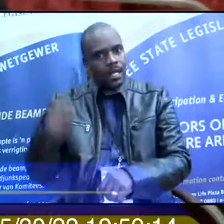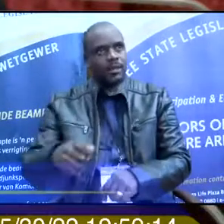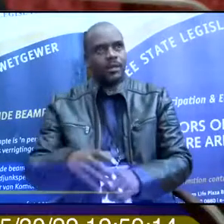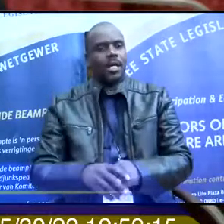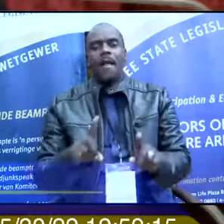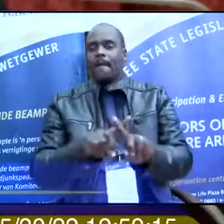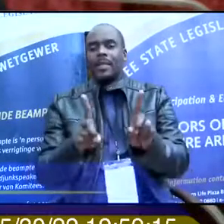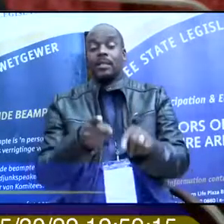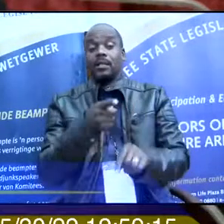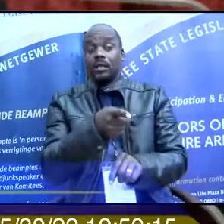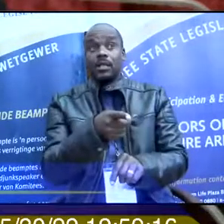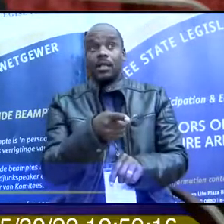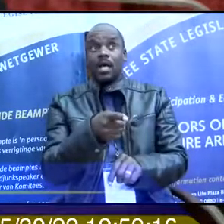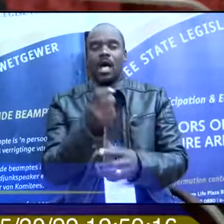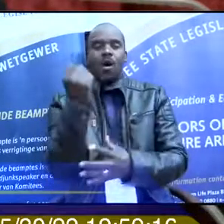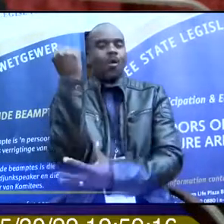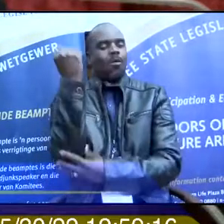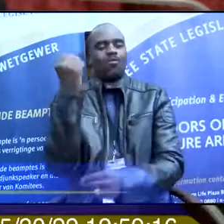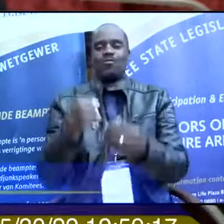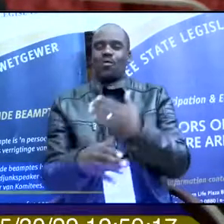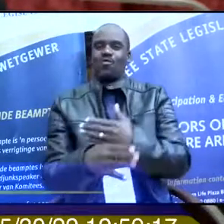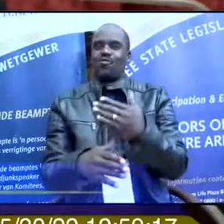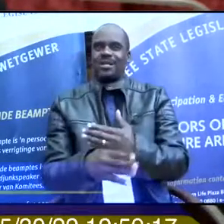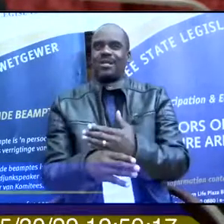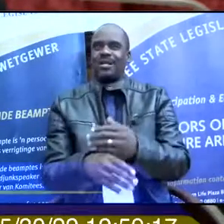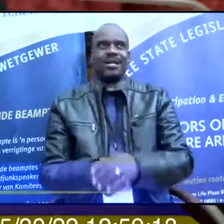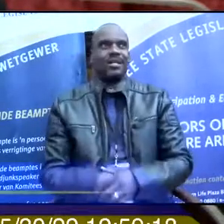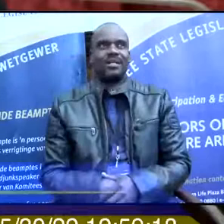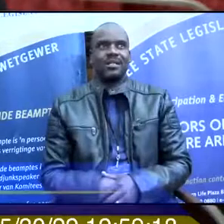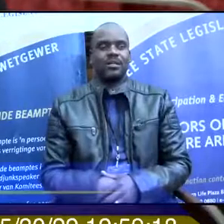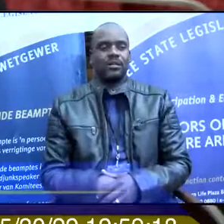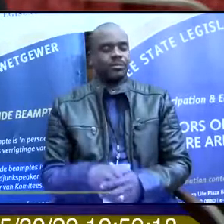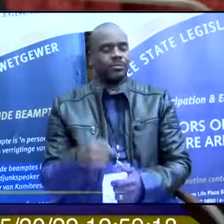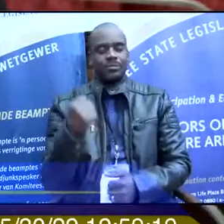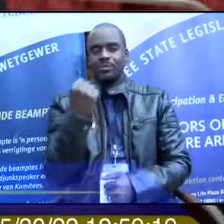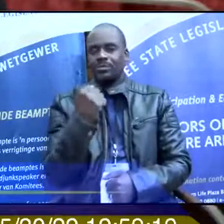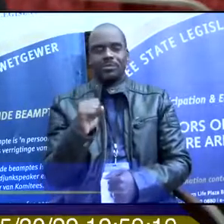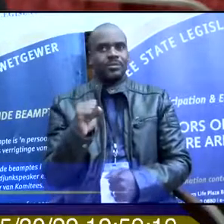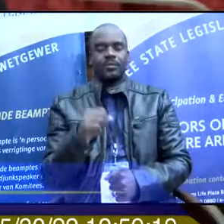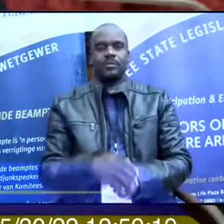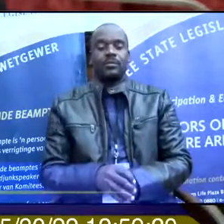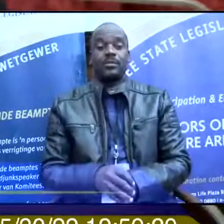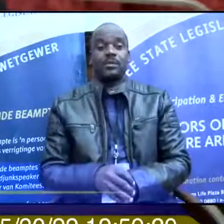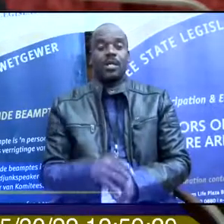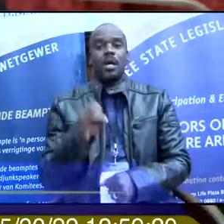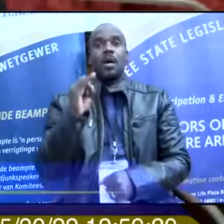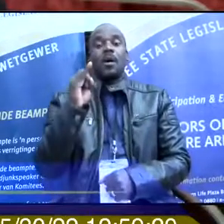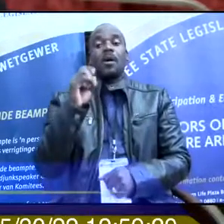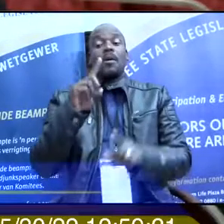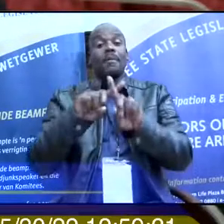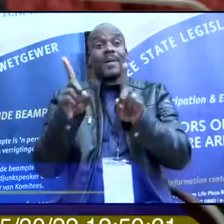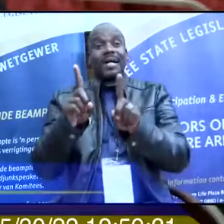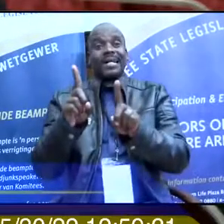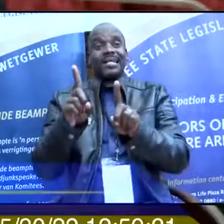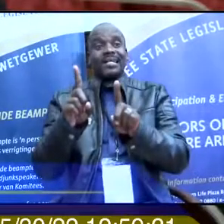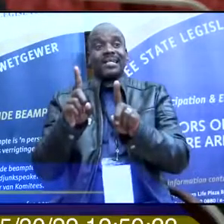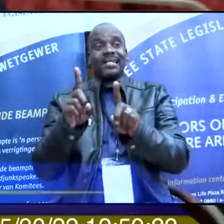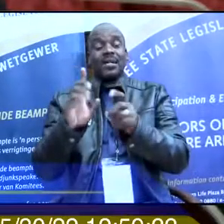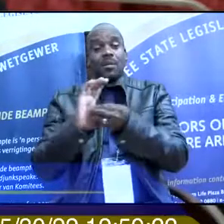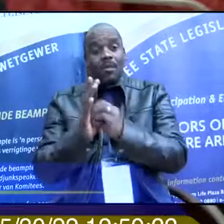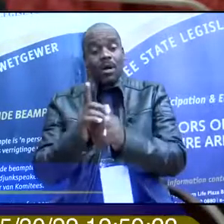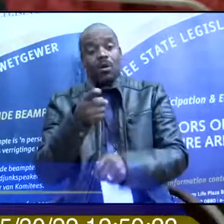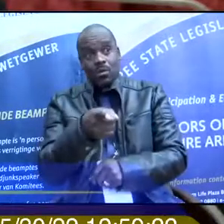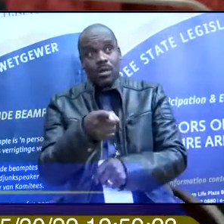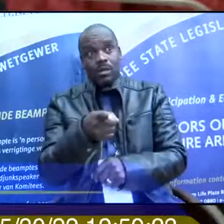workers they are being charged every day but these thieves they remain